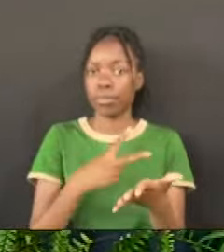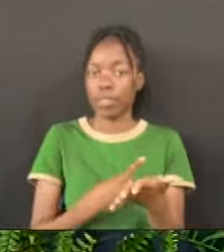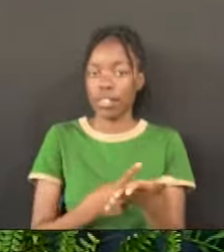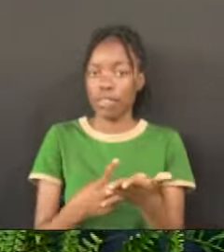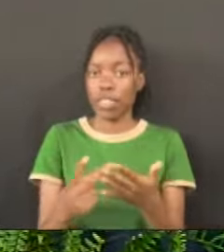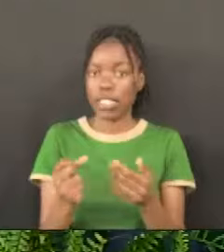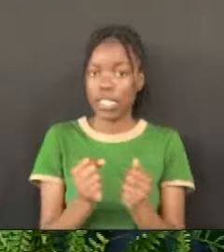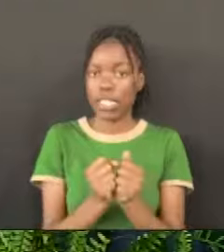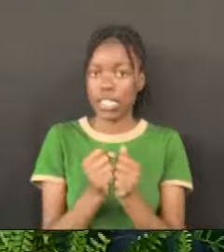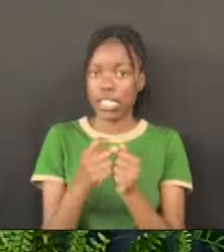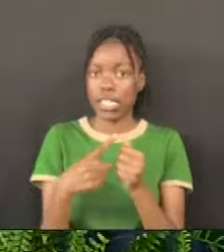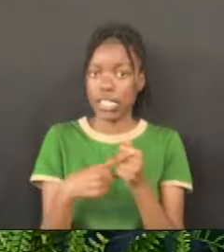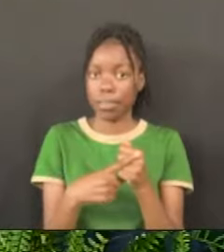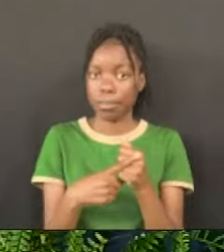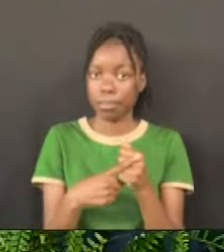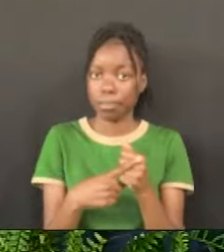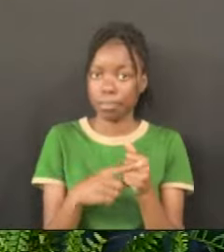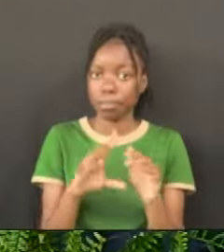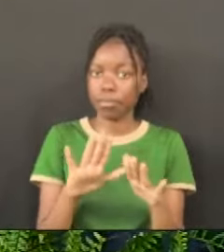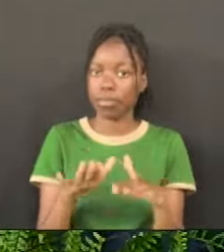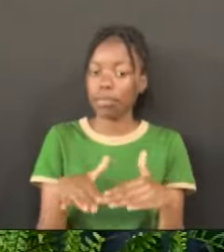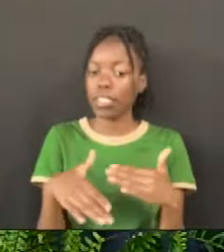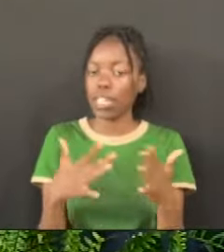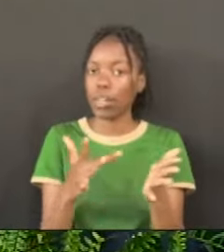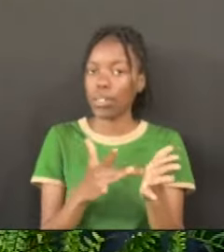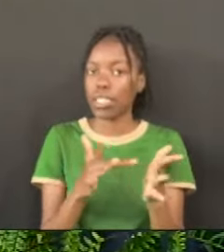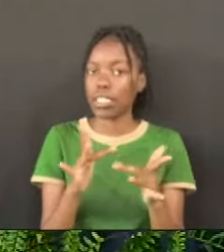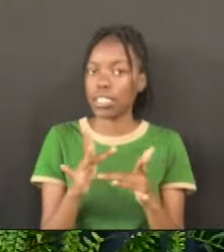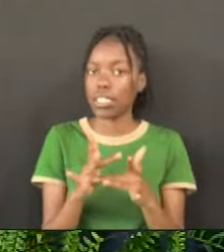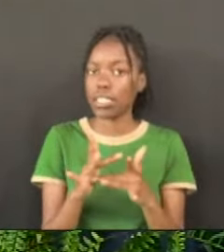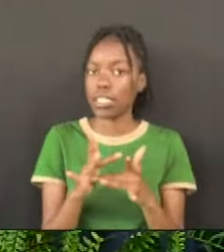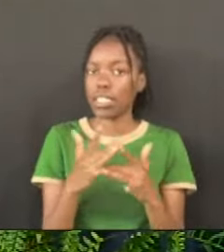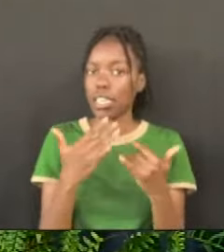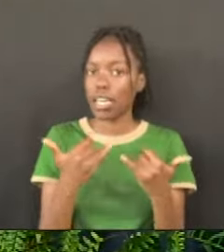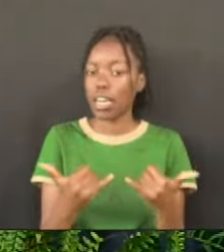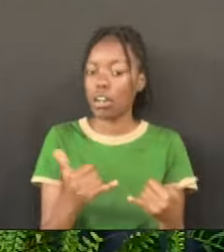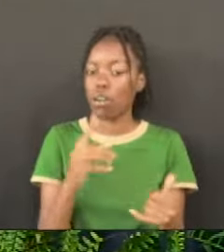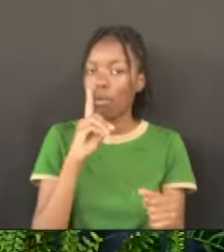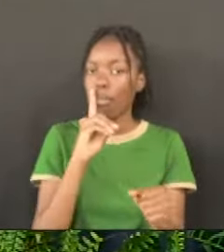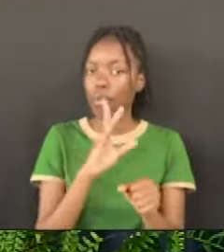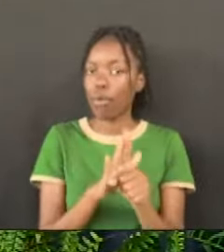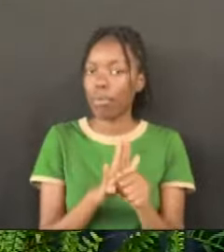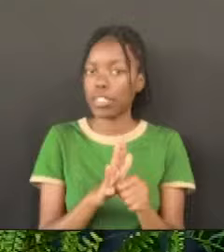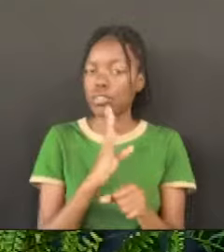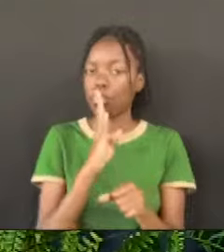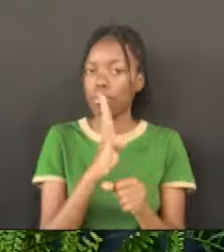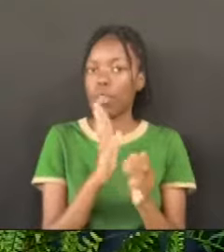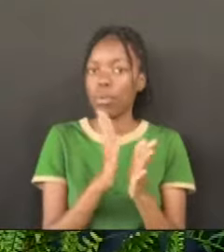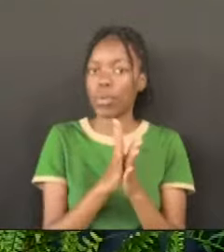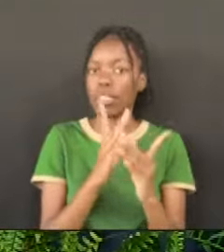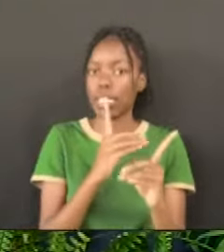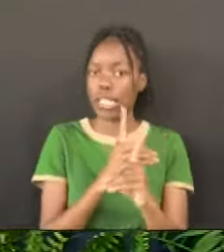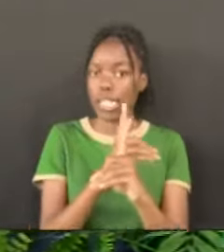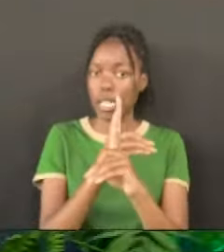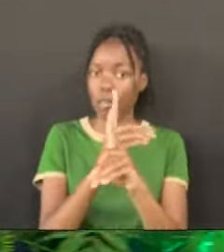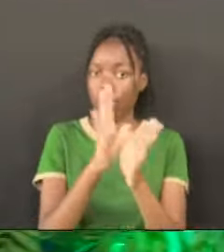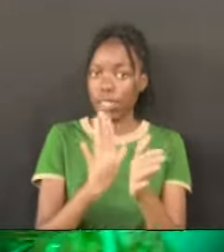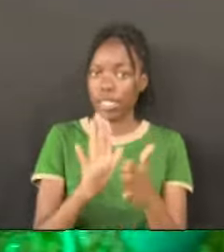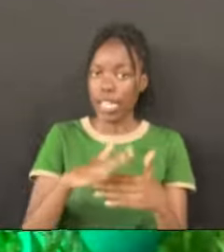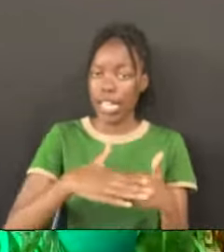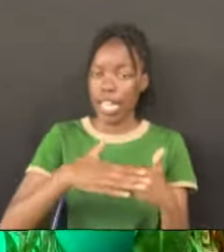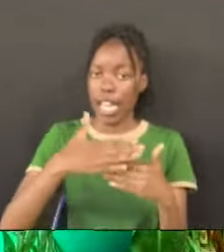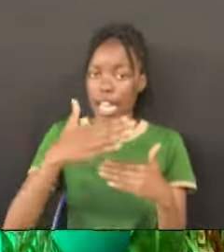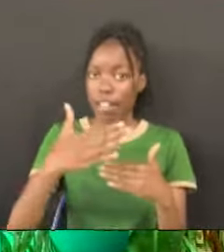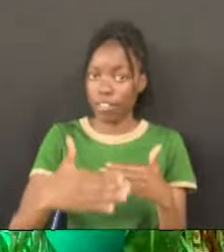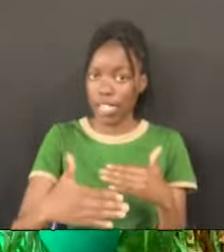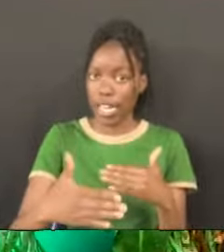17. How does Jesus now promise to be with his disciples after he